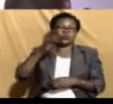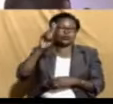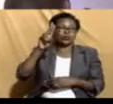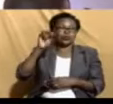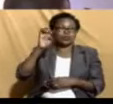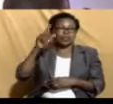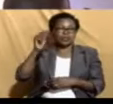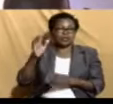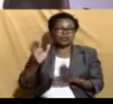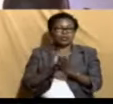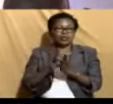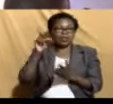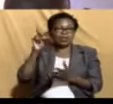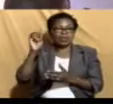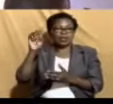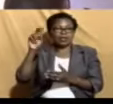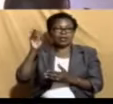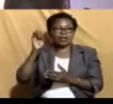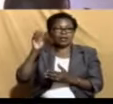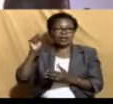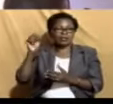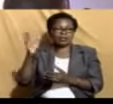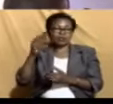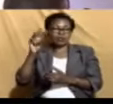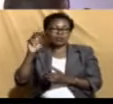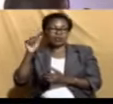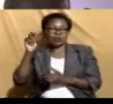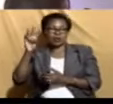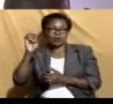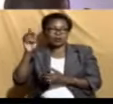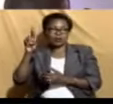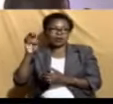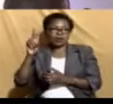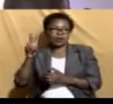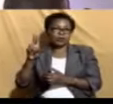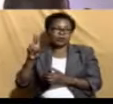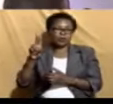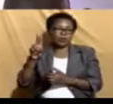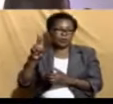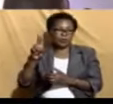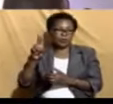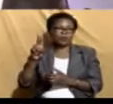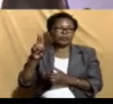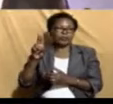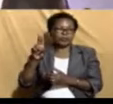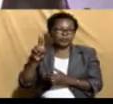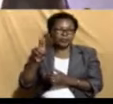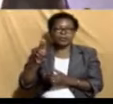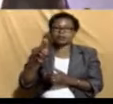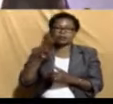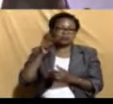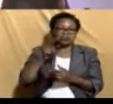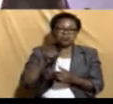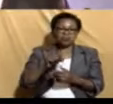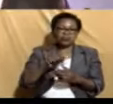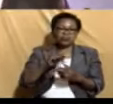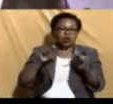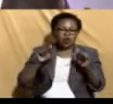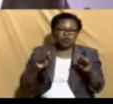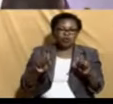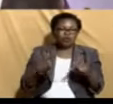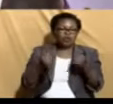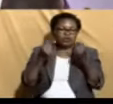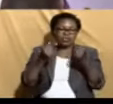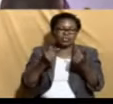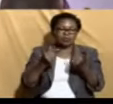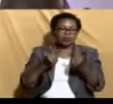We urge your lordships to avoid the trap that the learned judges of the High Court and Court of Appeal fell into by conflating the events preceding